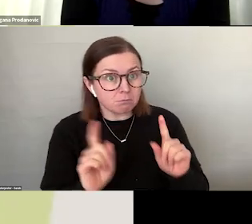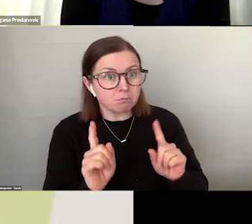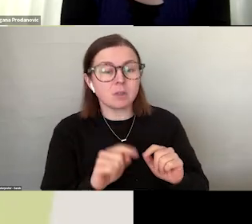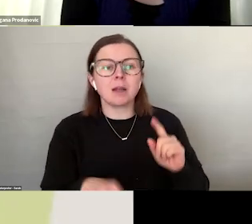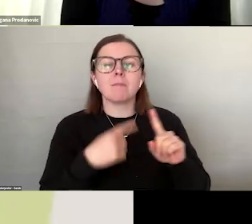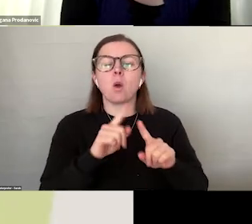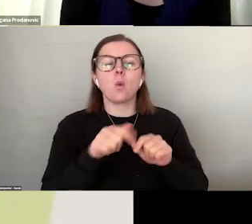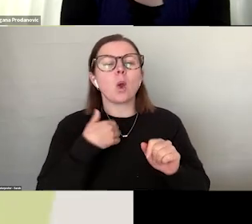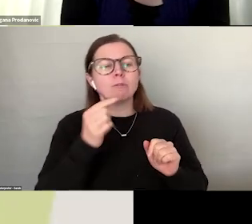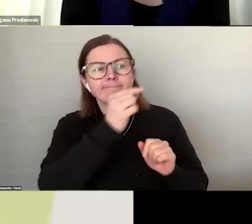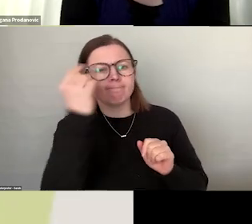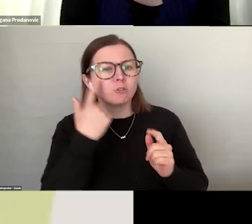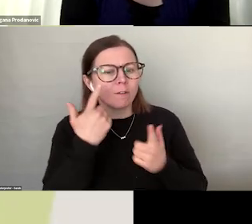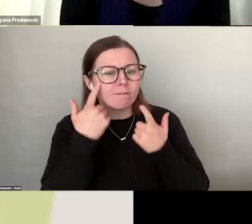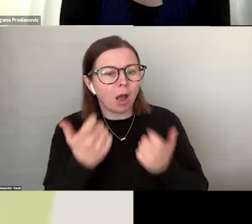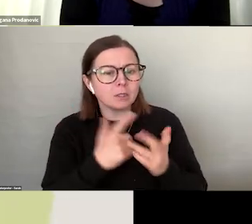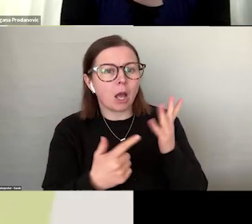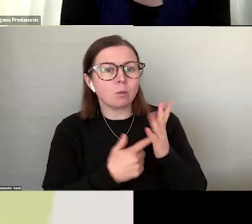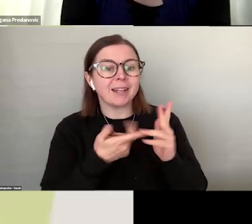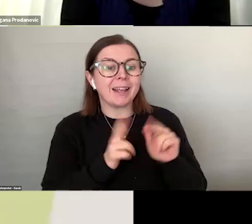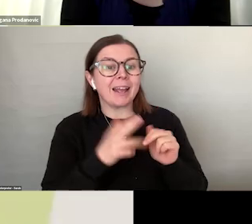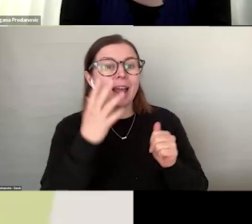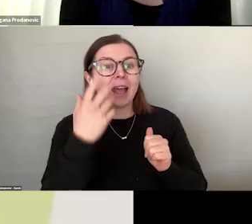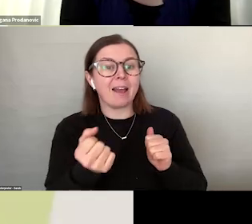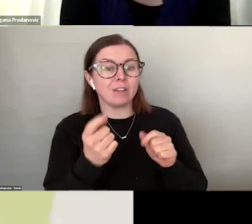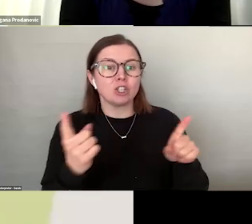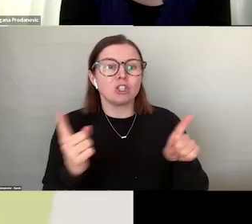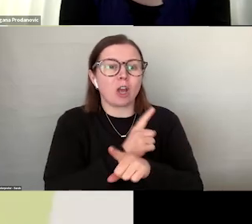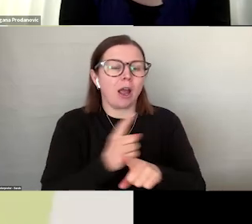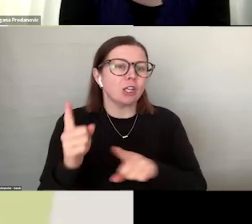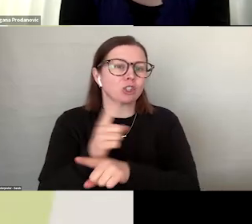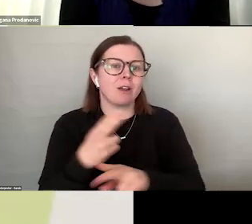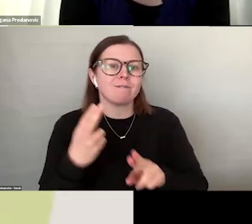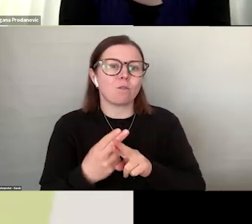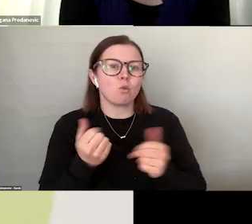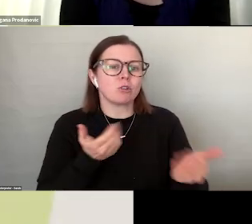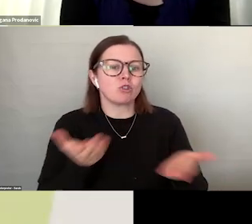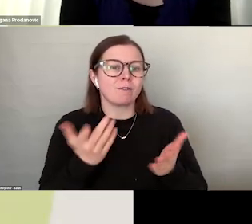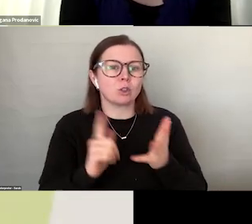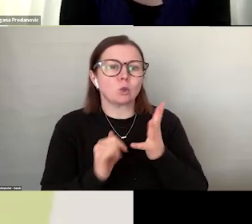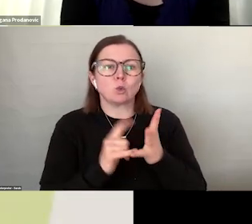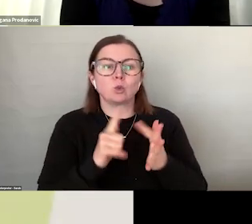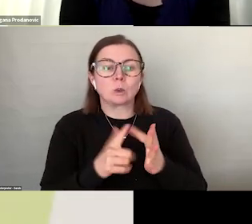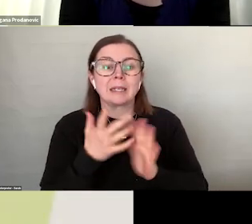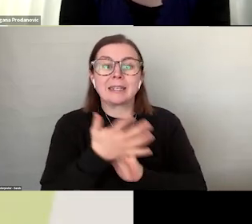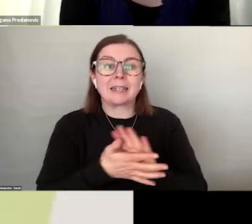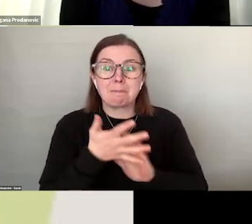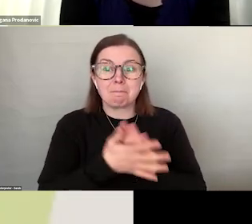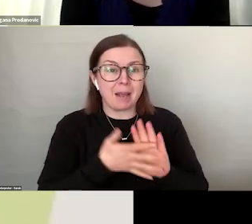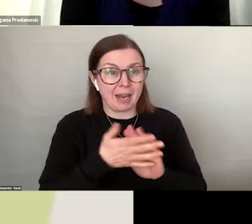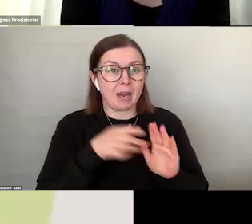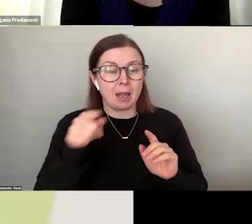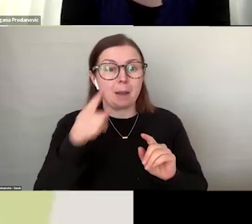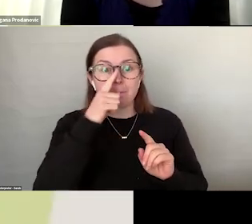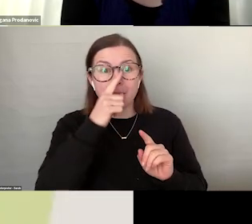in looking at things like whether there were changes in service use. And by that, we meant whether it changed the frequency that people